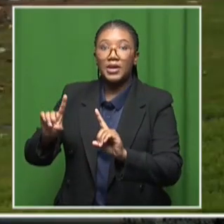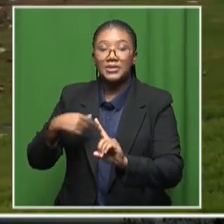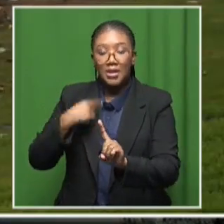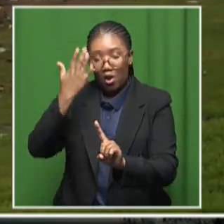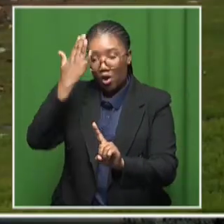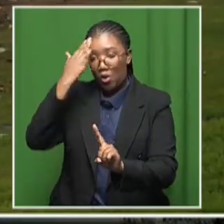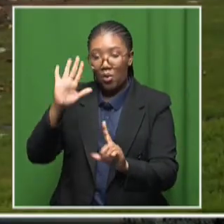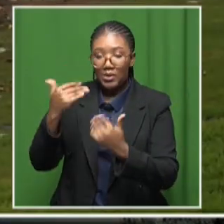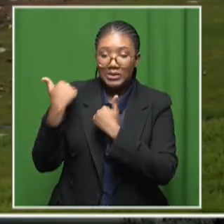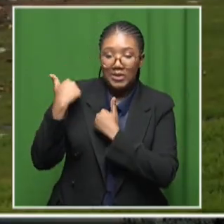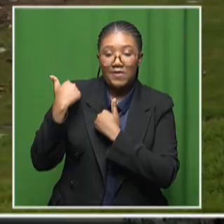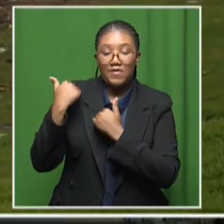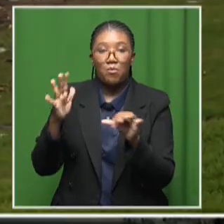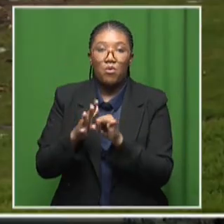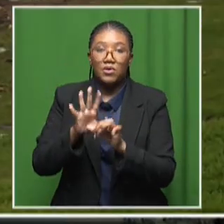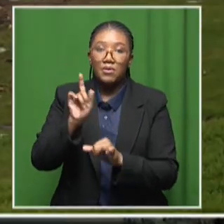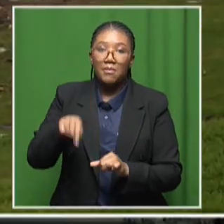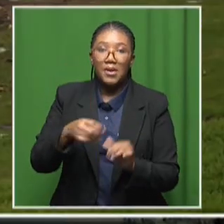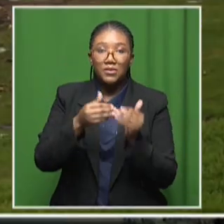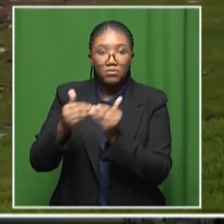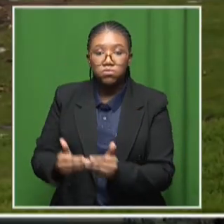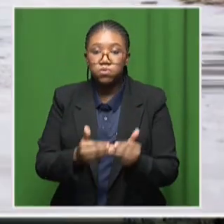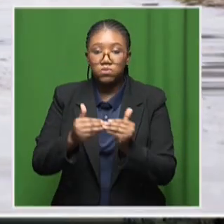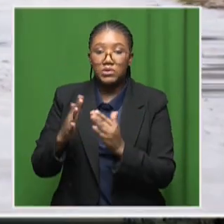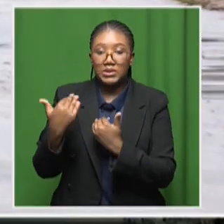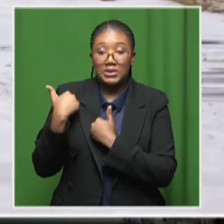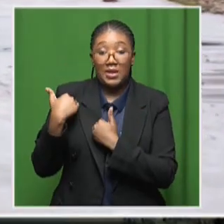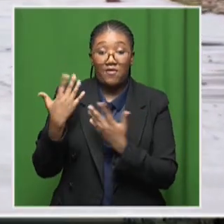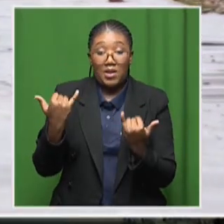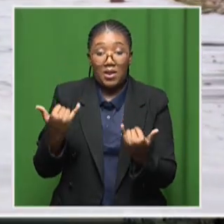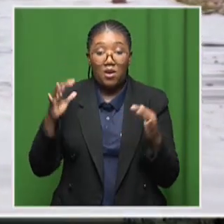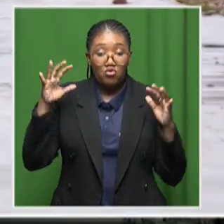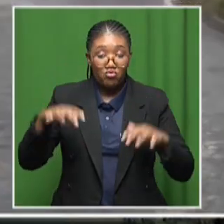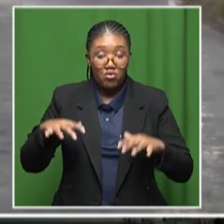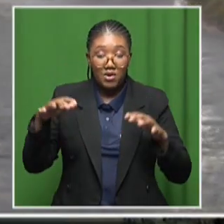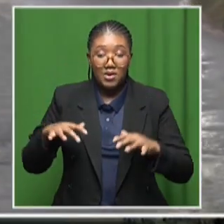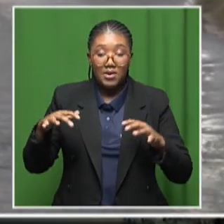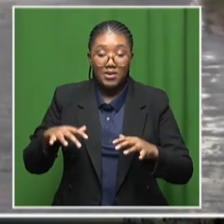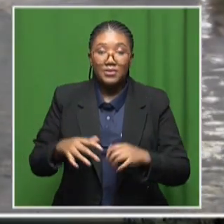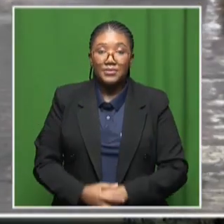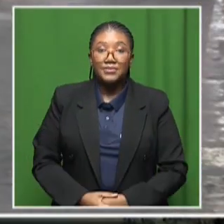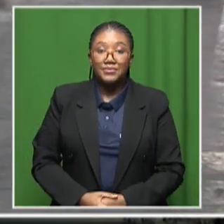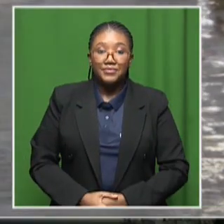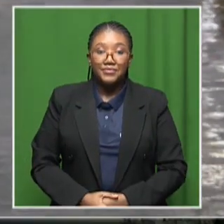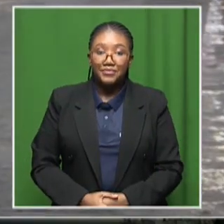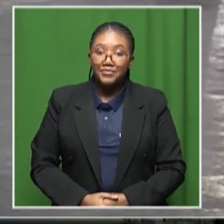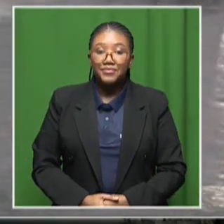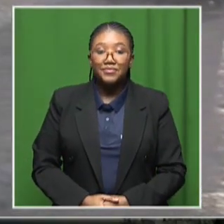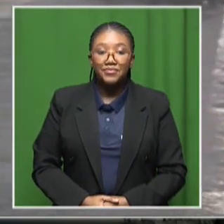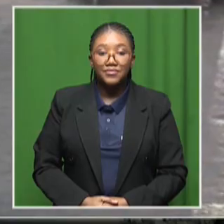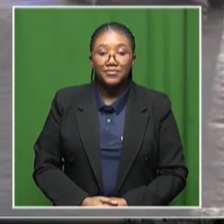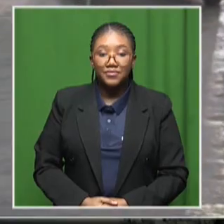rituals about the safety now that we are in this rainy summer season. All right, let's